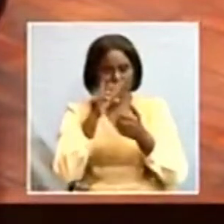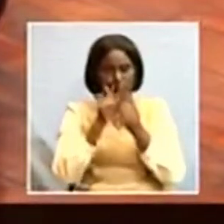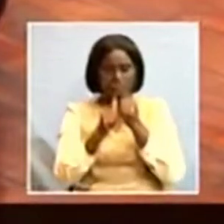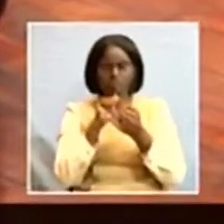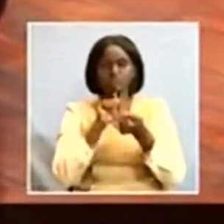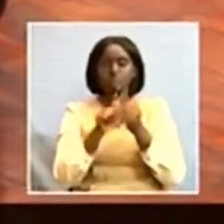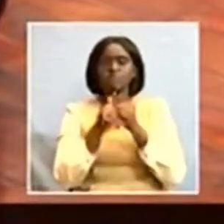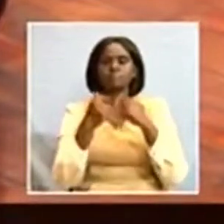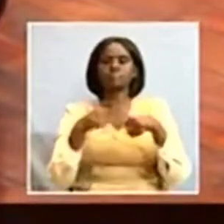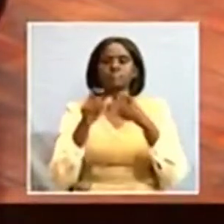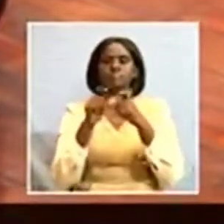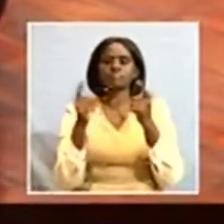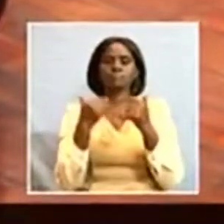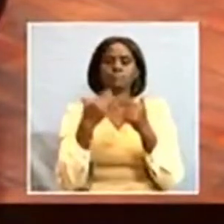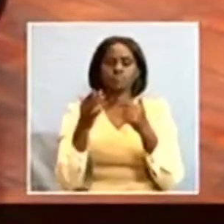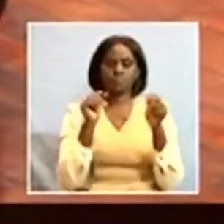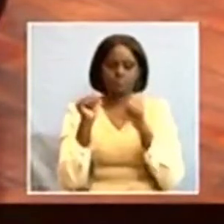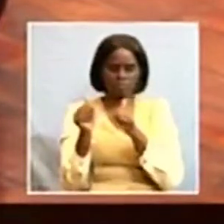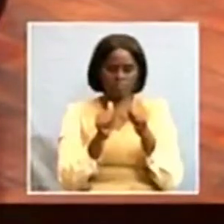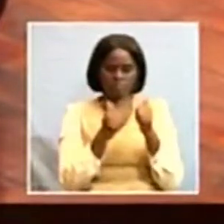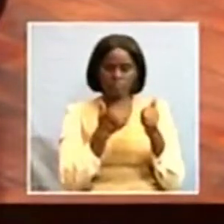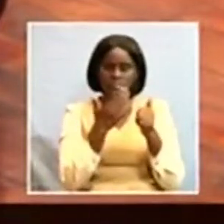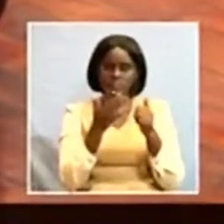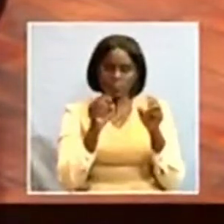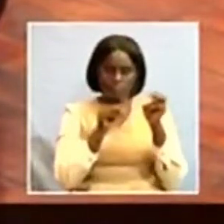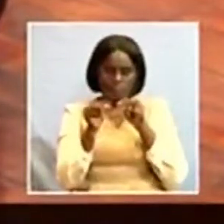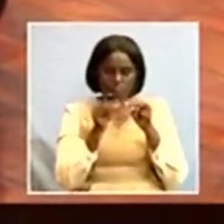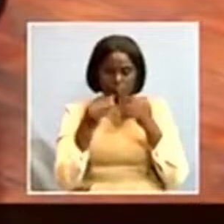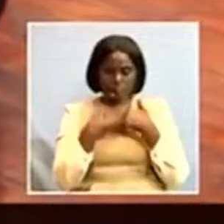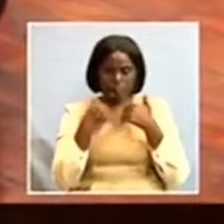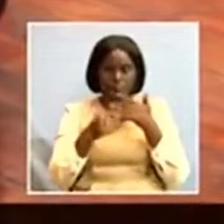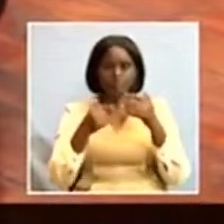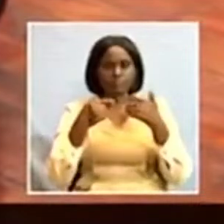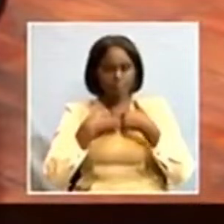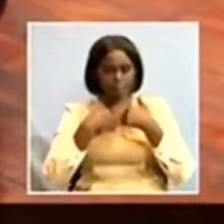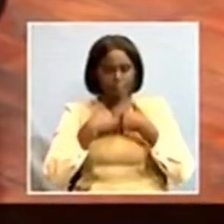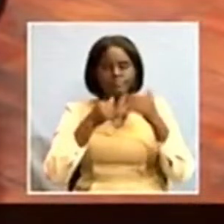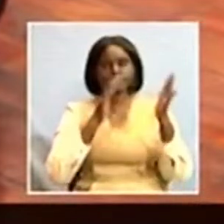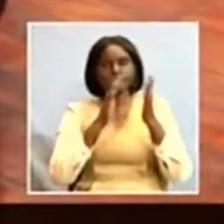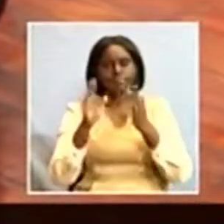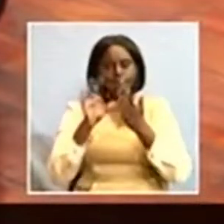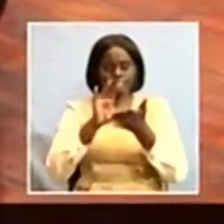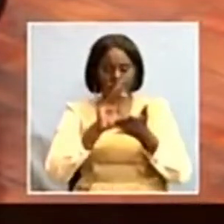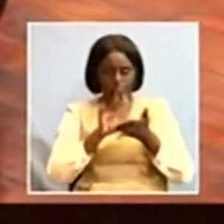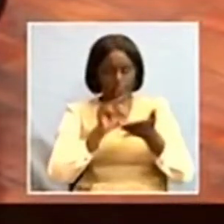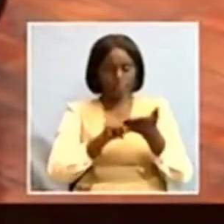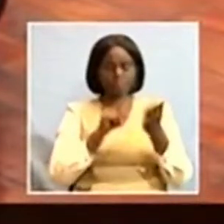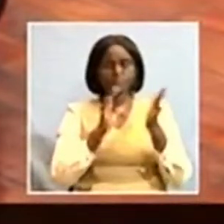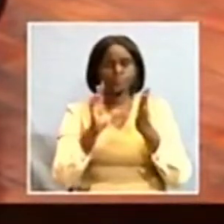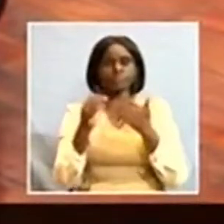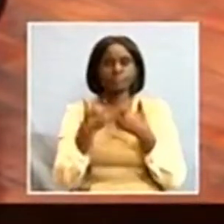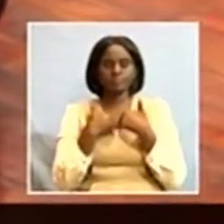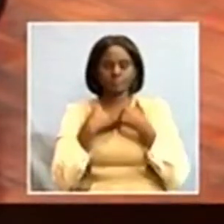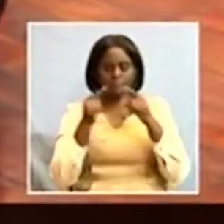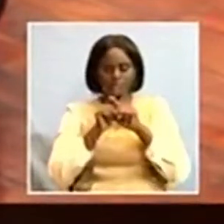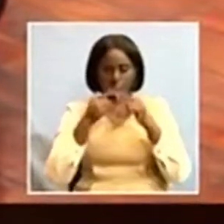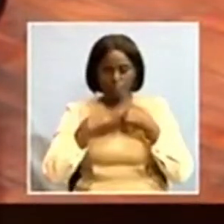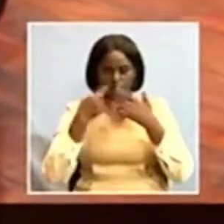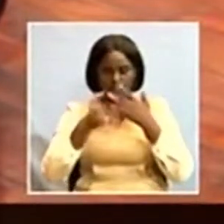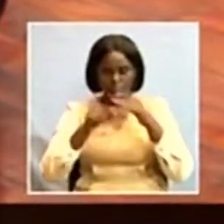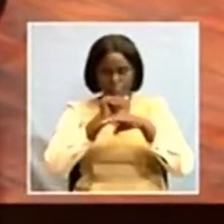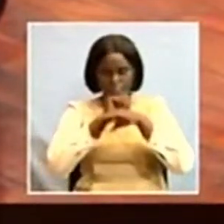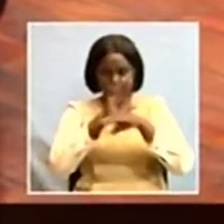liquidity challenges. Action taken. Management has devised a debt liquidation plan and has since